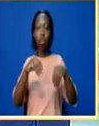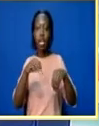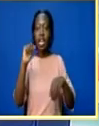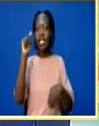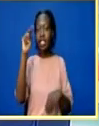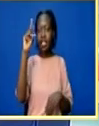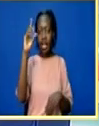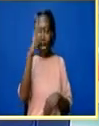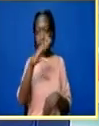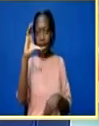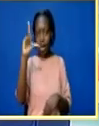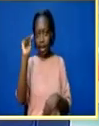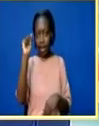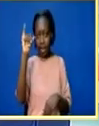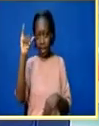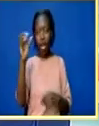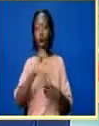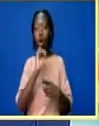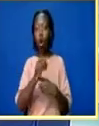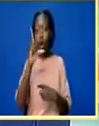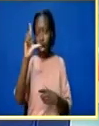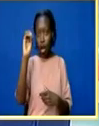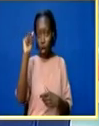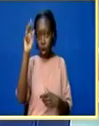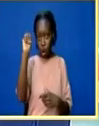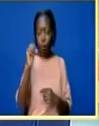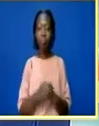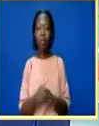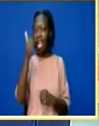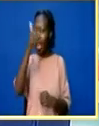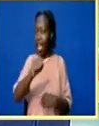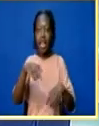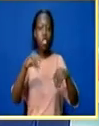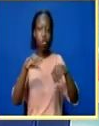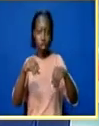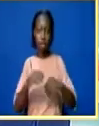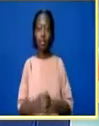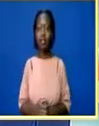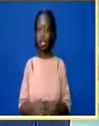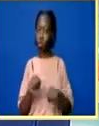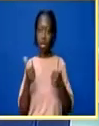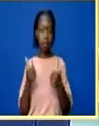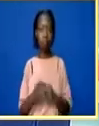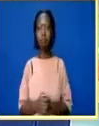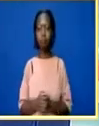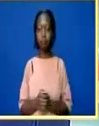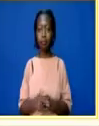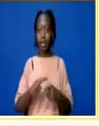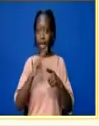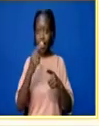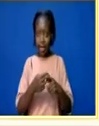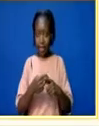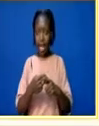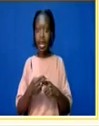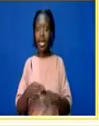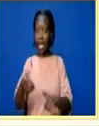clay soil, loam soil. Loam soil. As right. long as it is? Soil. Very good. You heard? Then, mm-hmm, get a bottle of water.